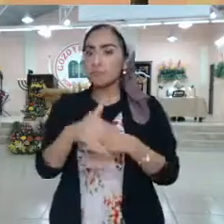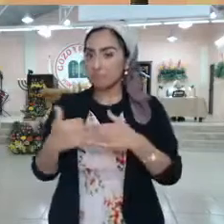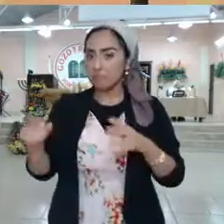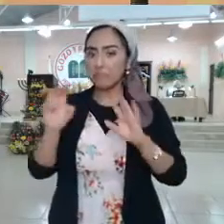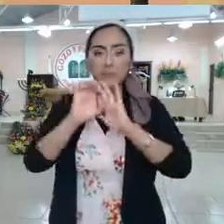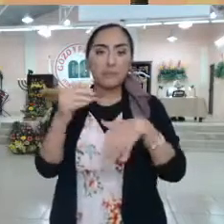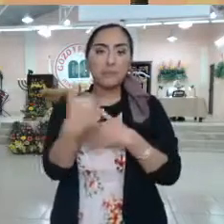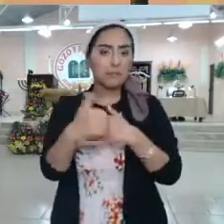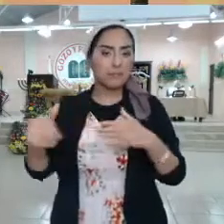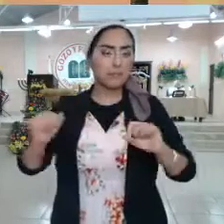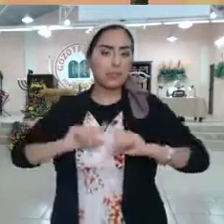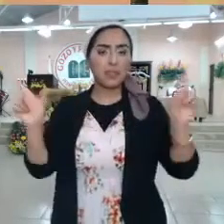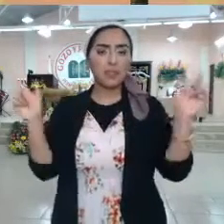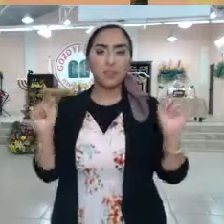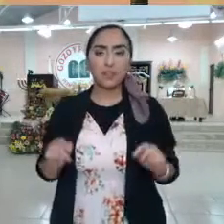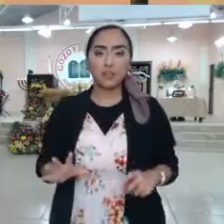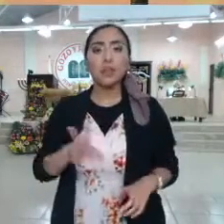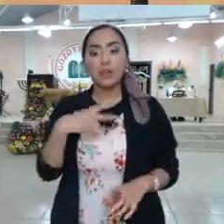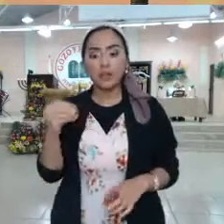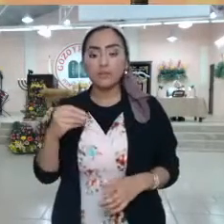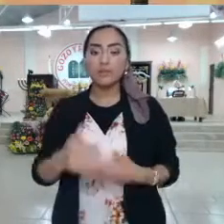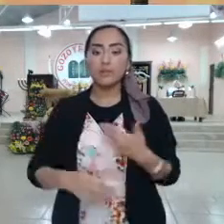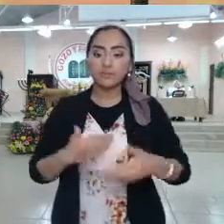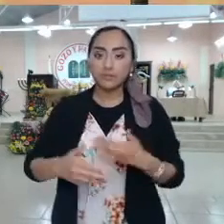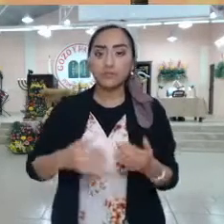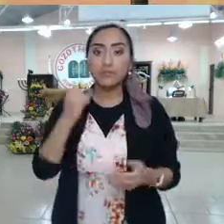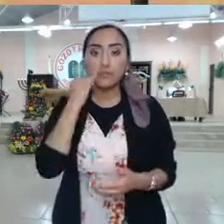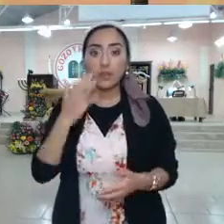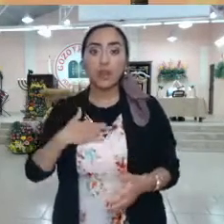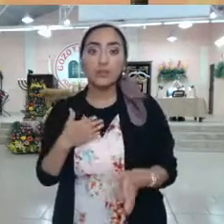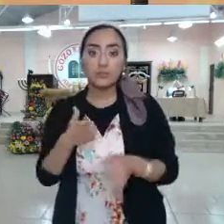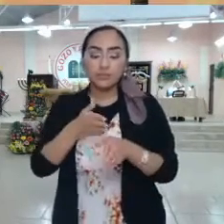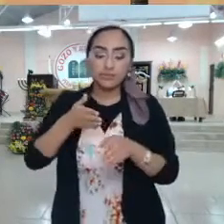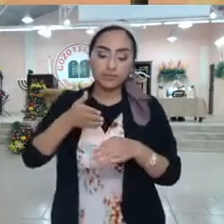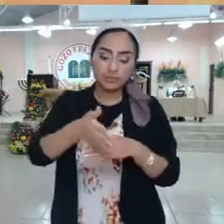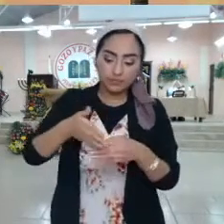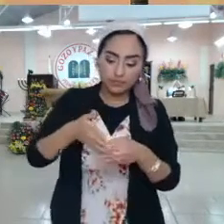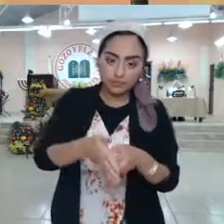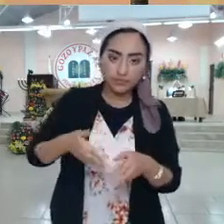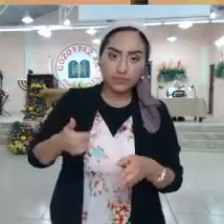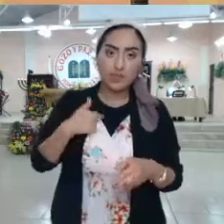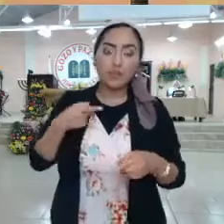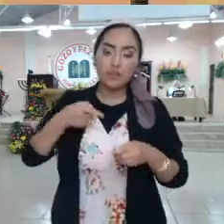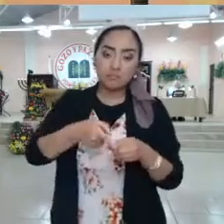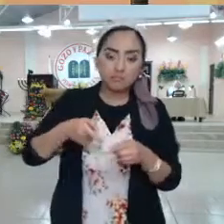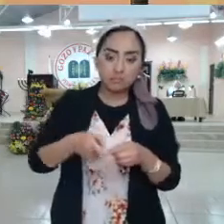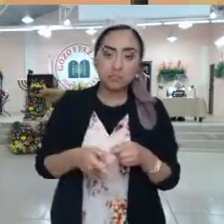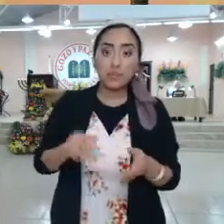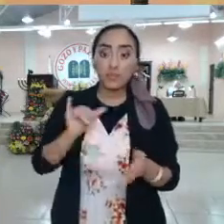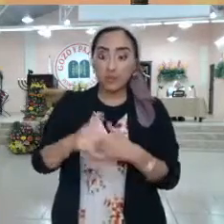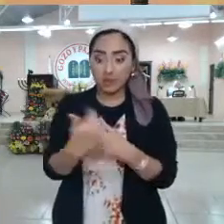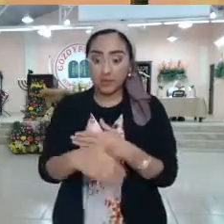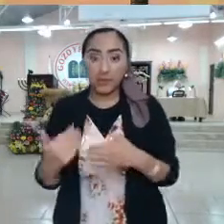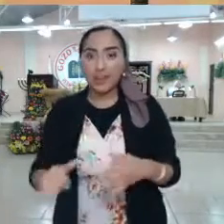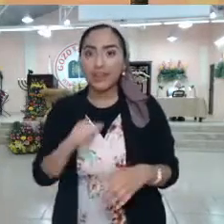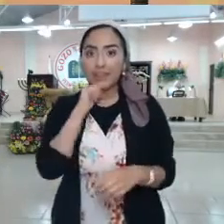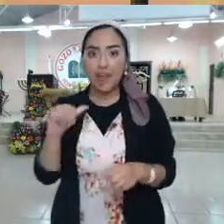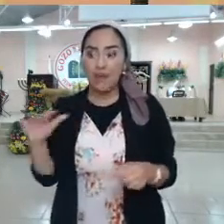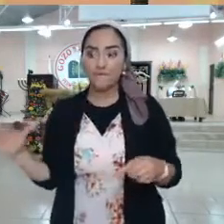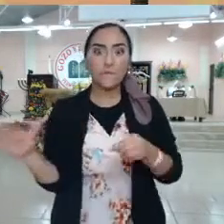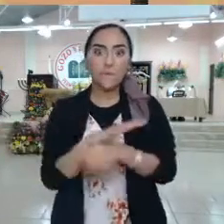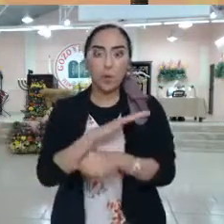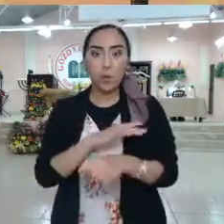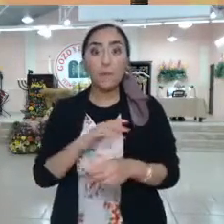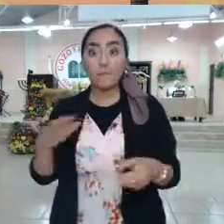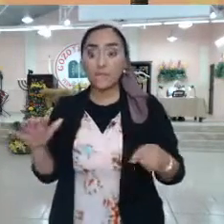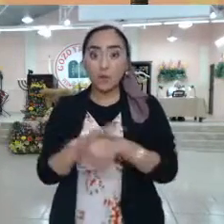here. It is a Ya. bread. That's it. Y entonces, And si yo then, le corto un pedacito a ese if I pan, cut a little ese pan ya piece no of está that bread